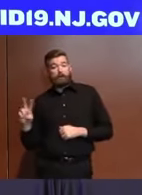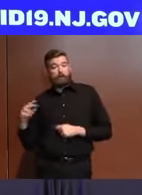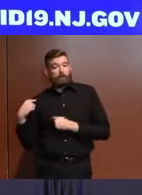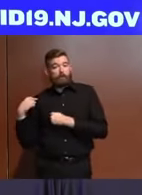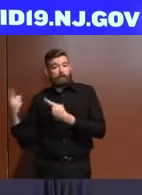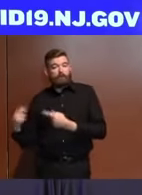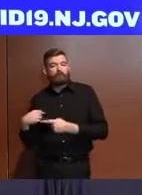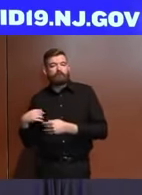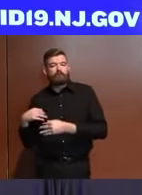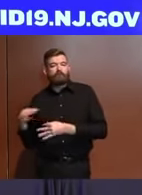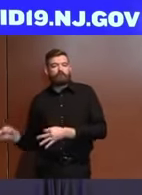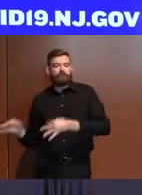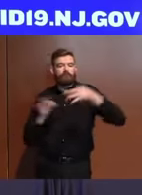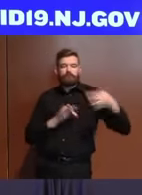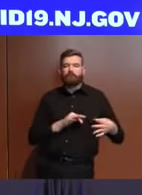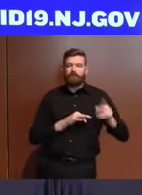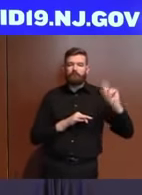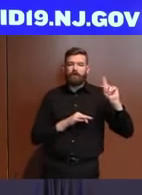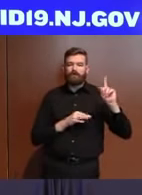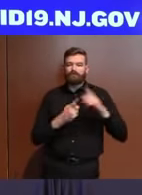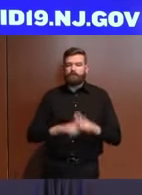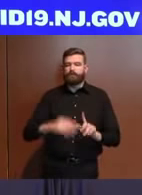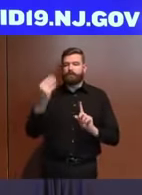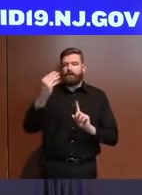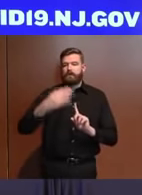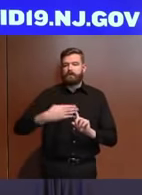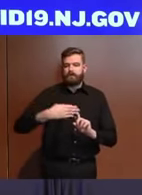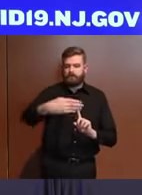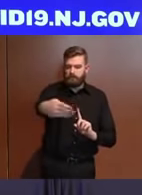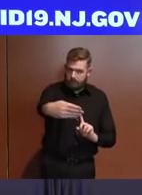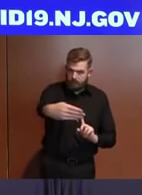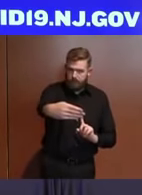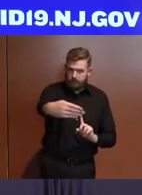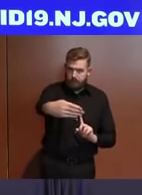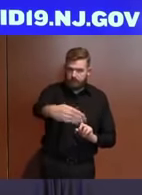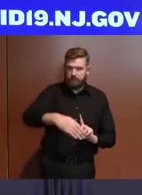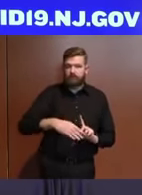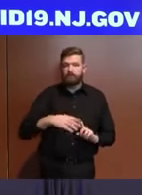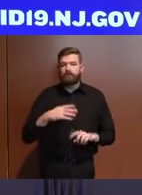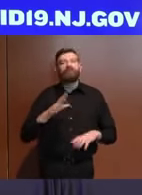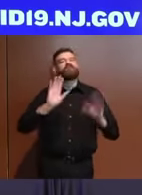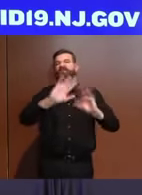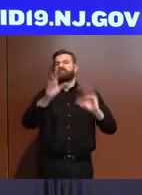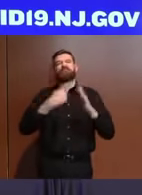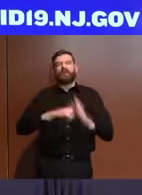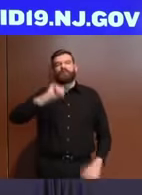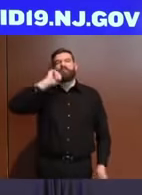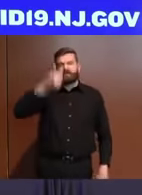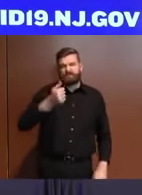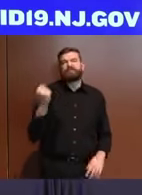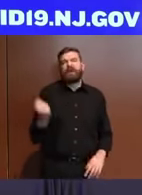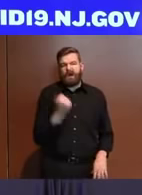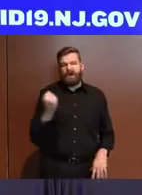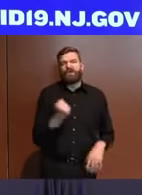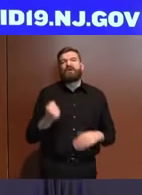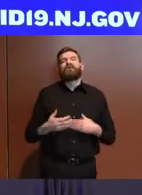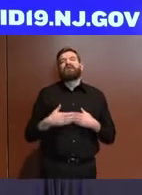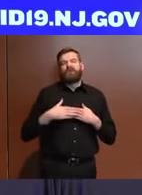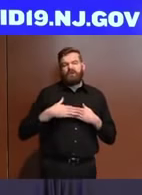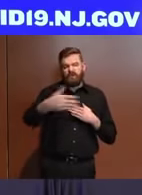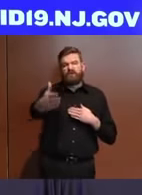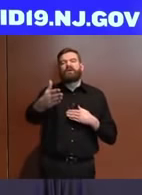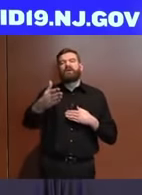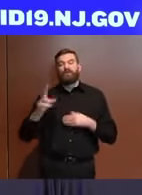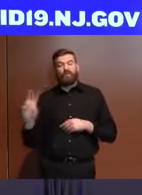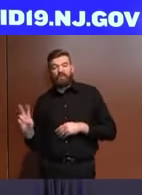p.m. to 1 p.m. beginning, I guess, tomorrow, theoretically. We're going to be here at 1 p.m. tomorrow. But we